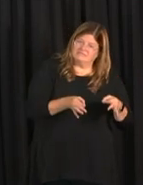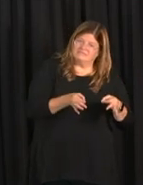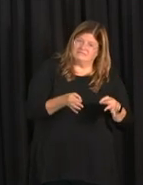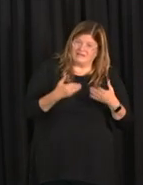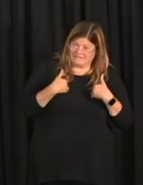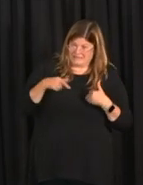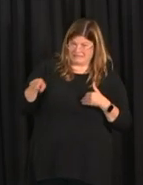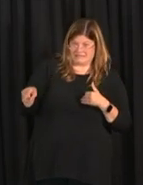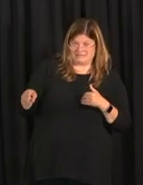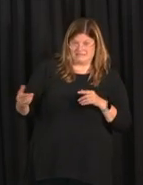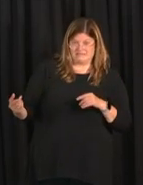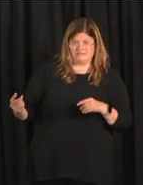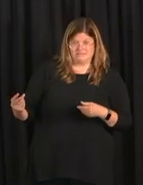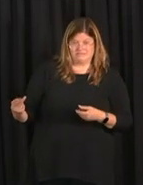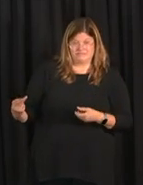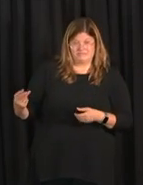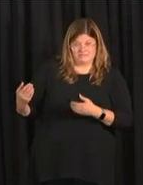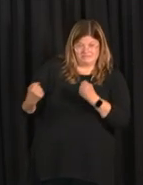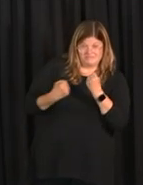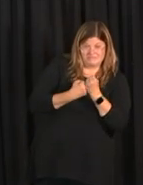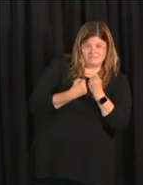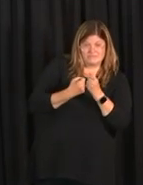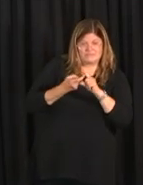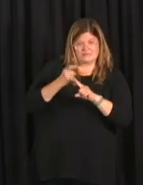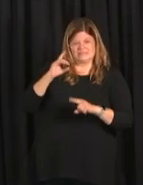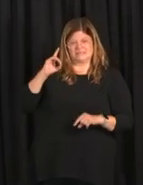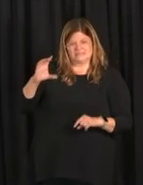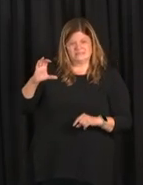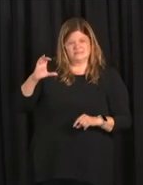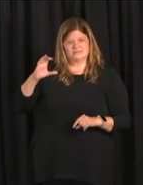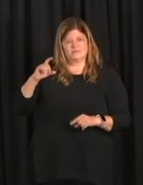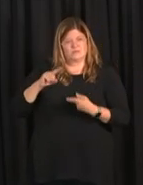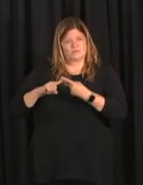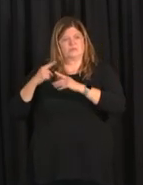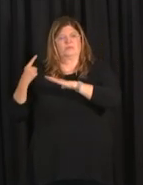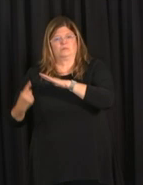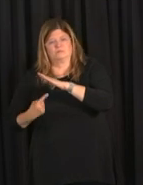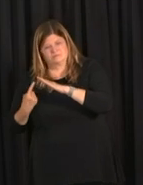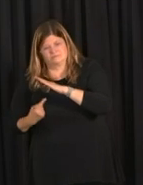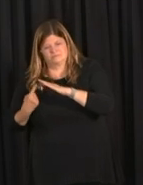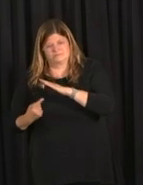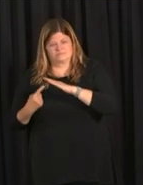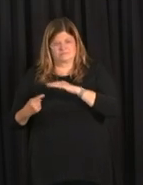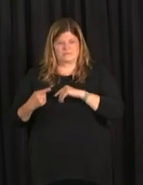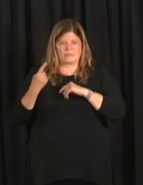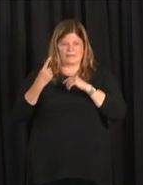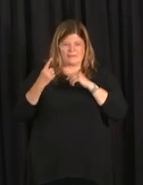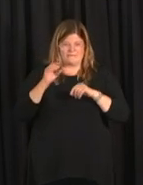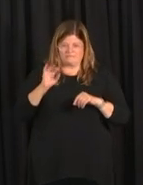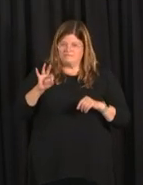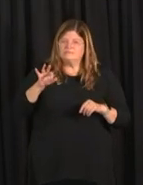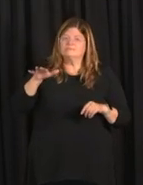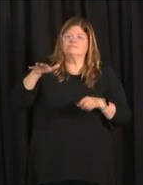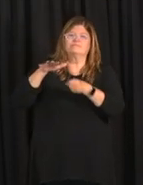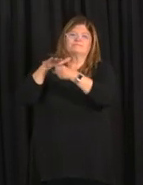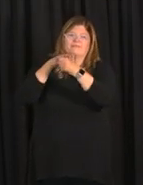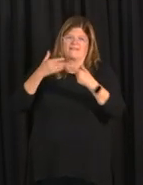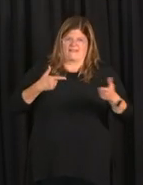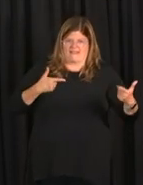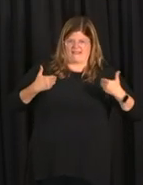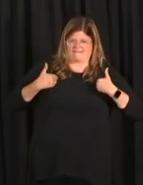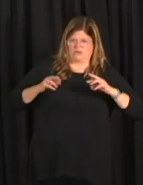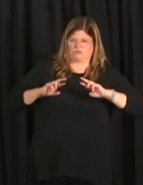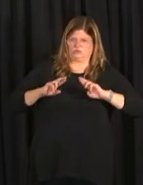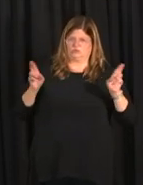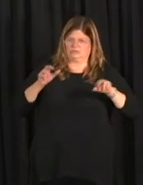the individual receive support from the district government to isolate in one of the locations that we